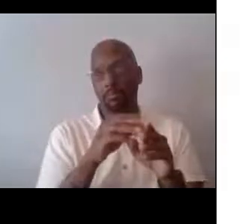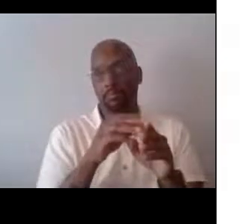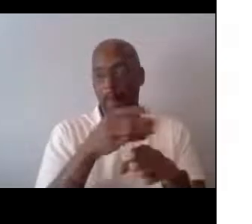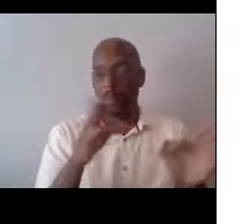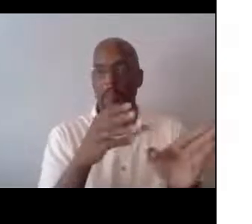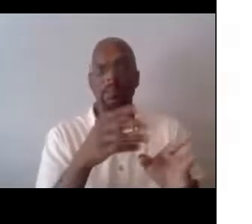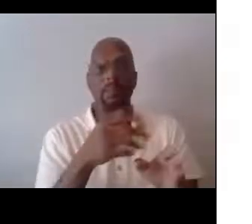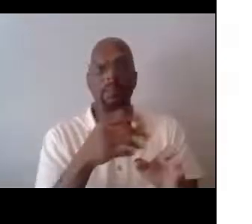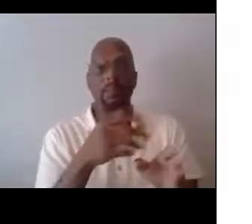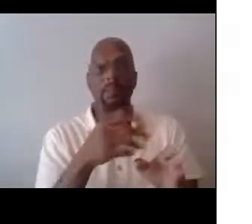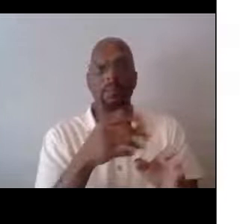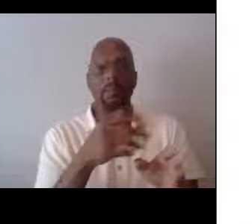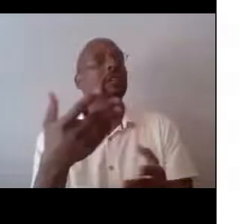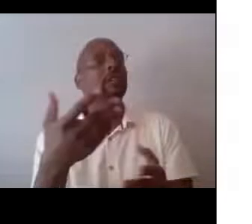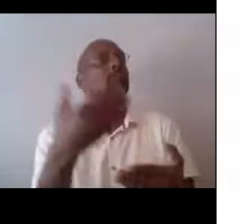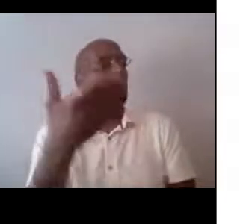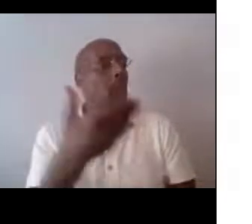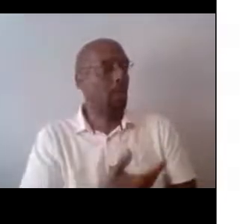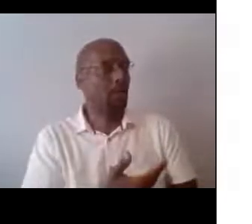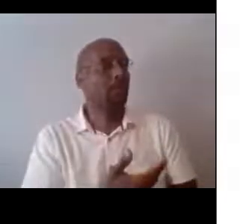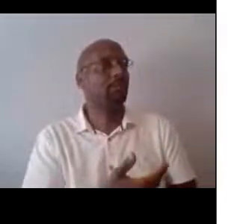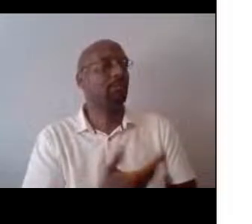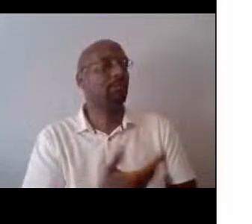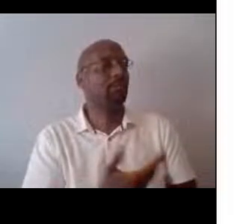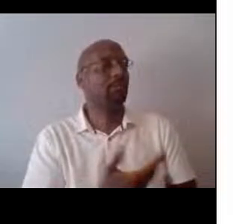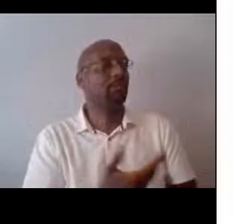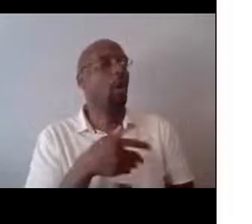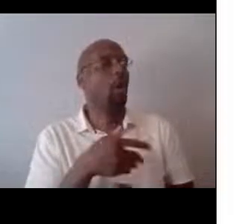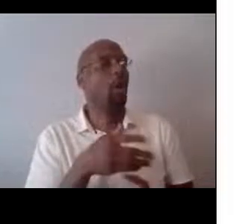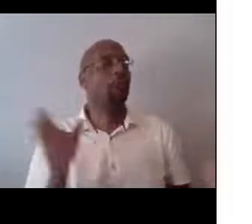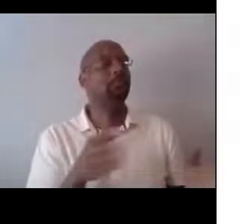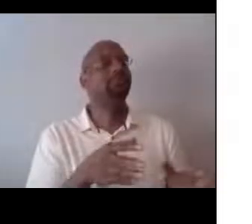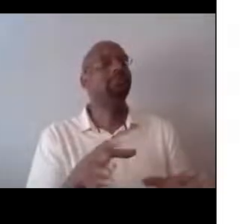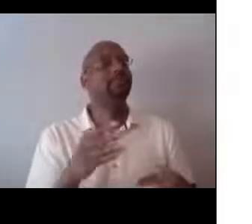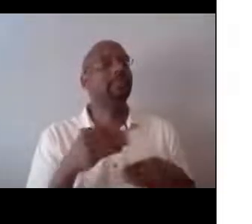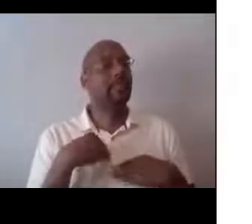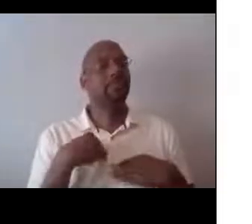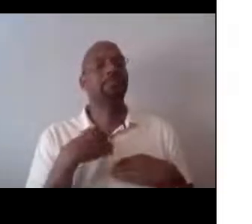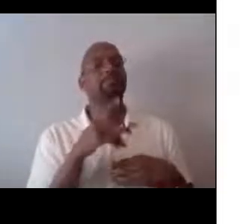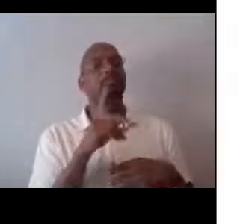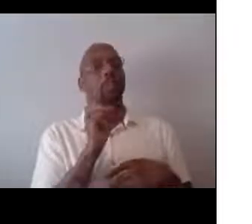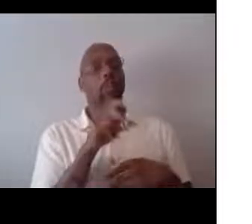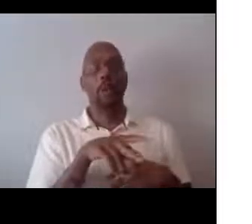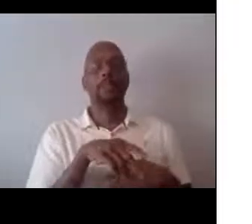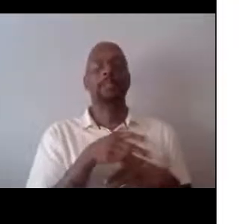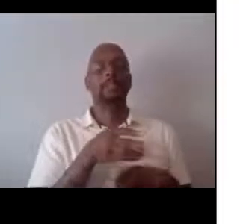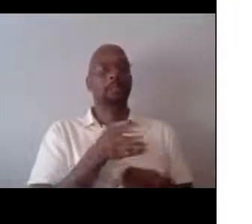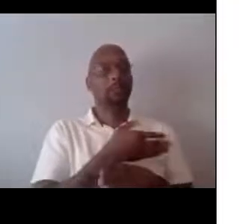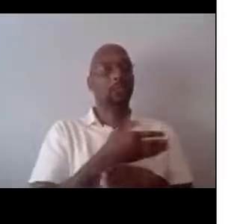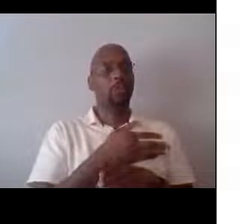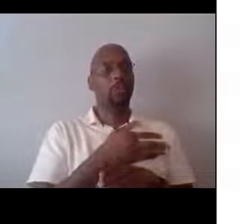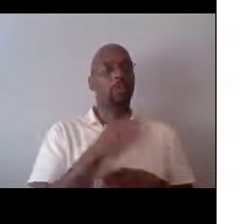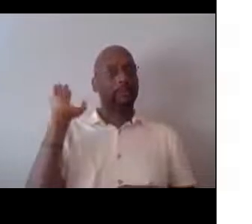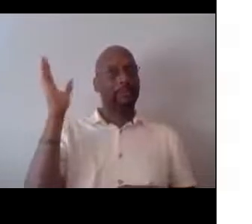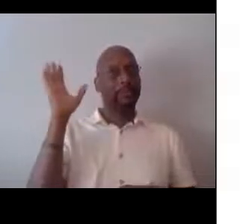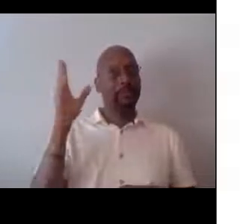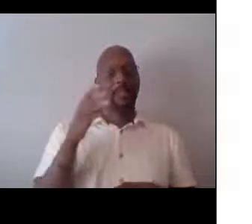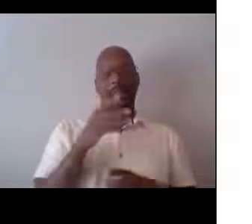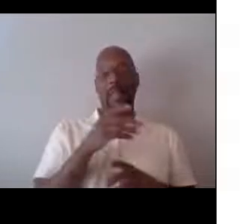were able to ask questions. We accepted questions in advance that we prepared responses for, and we also took questions live.